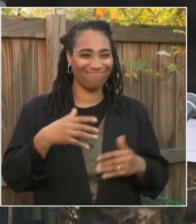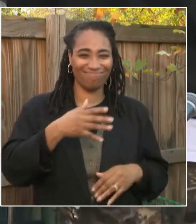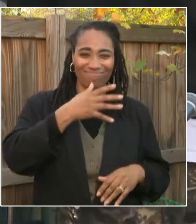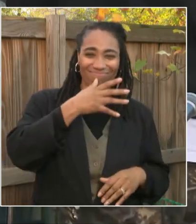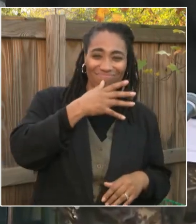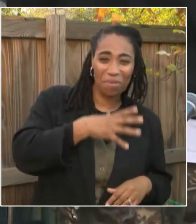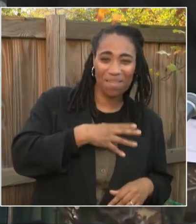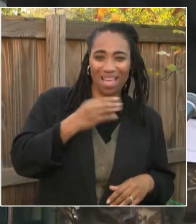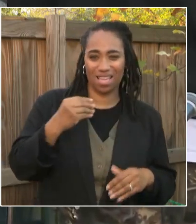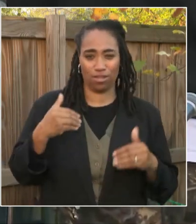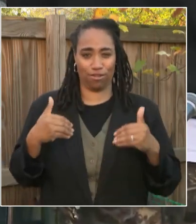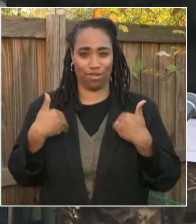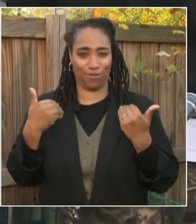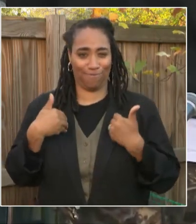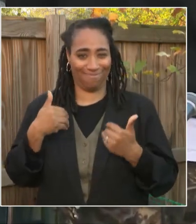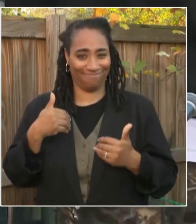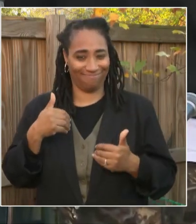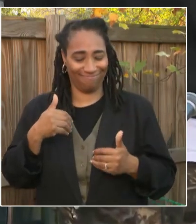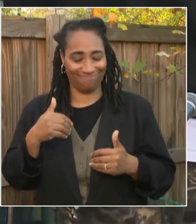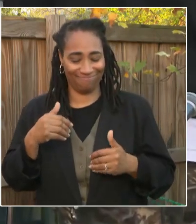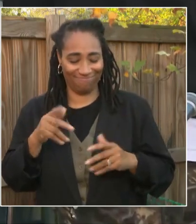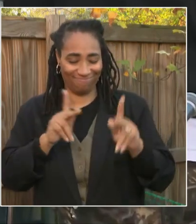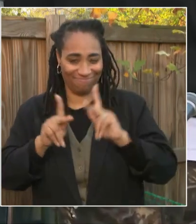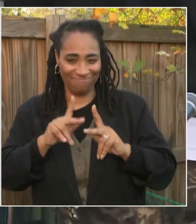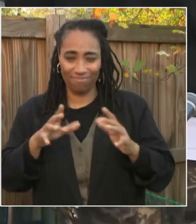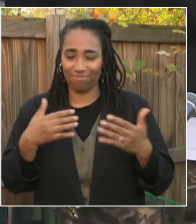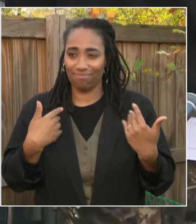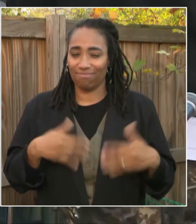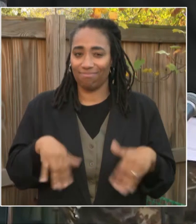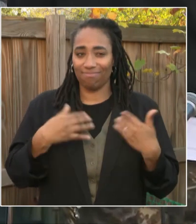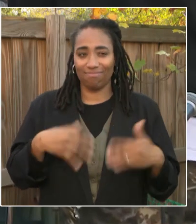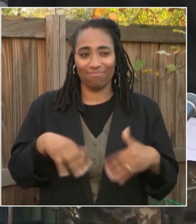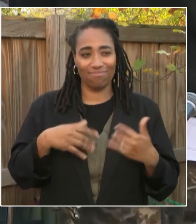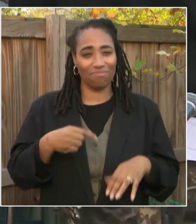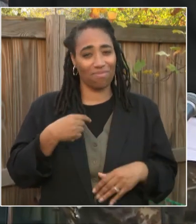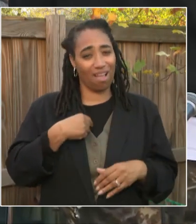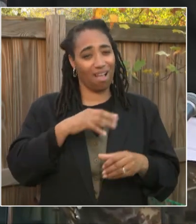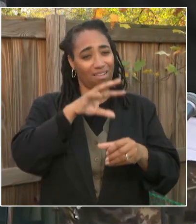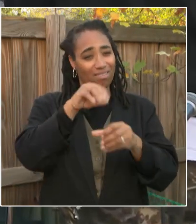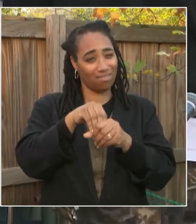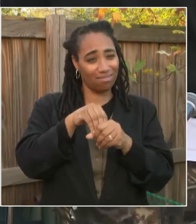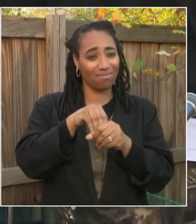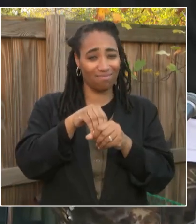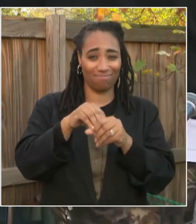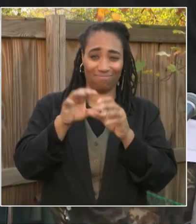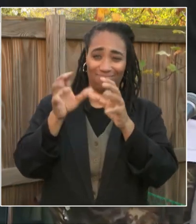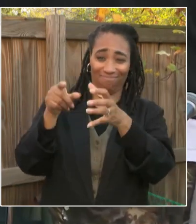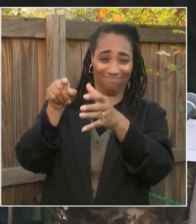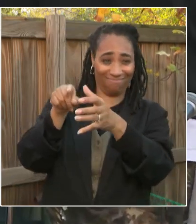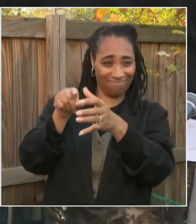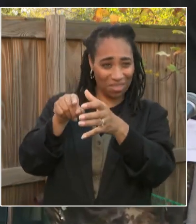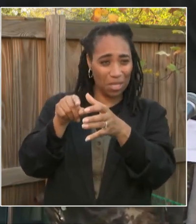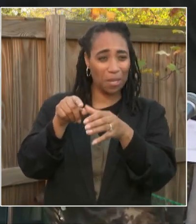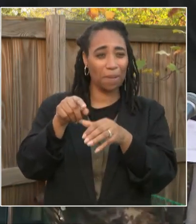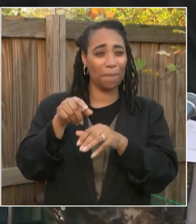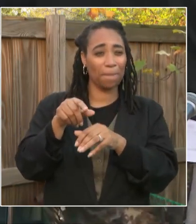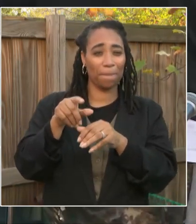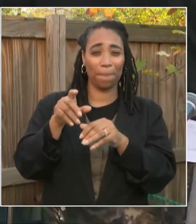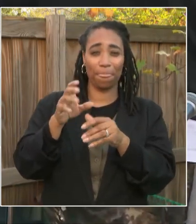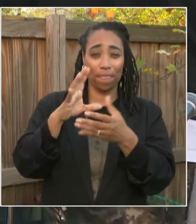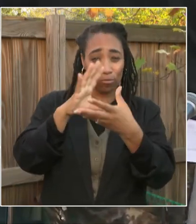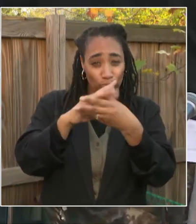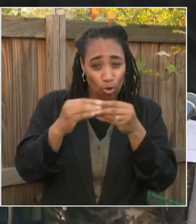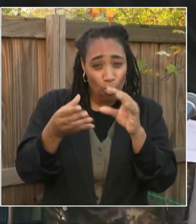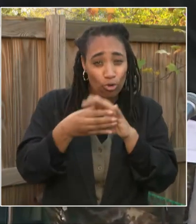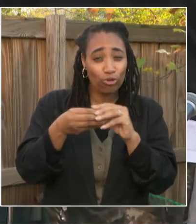story in being the first African-American woman to be elected as mayor for 3 consecutive terms, not 1, not 2, but